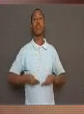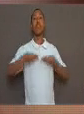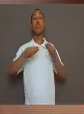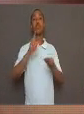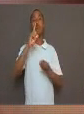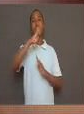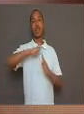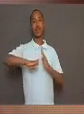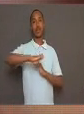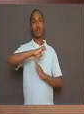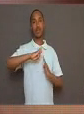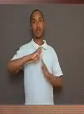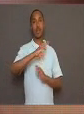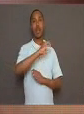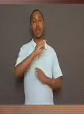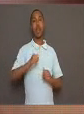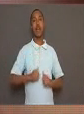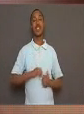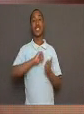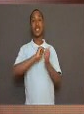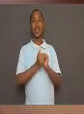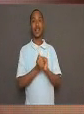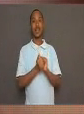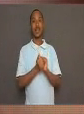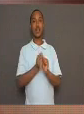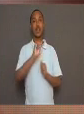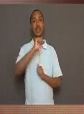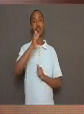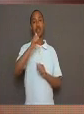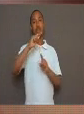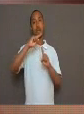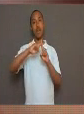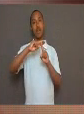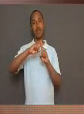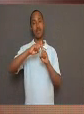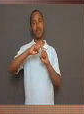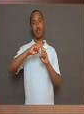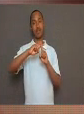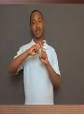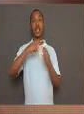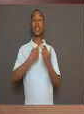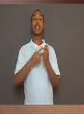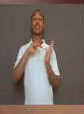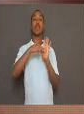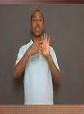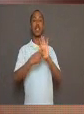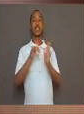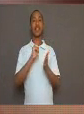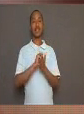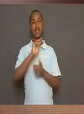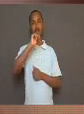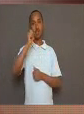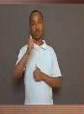one electron and has turned to a sodium ion. This means that